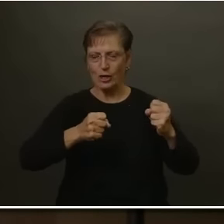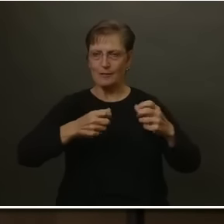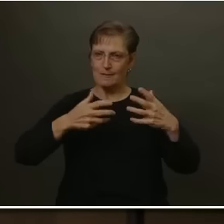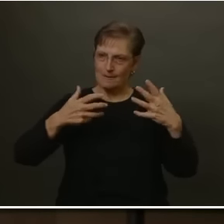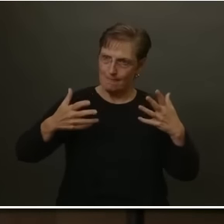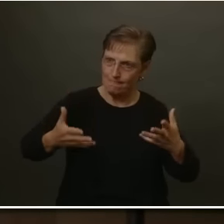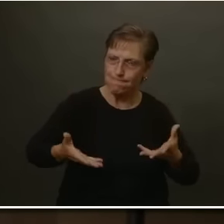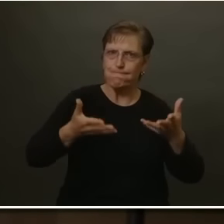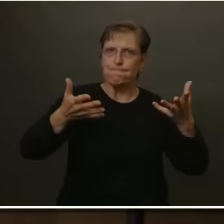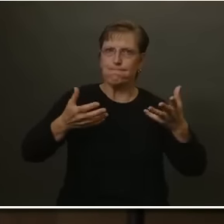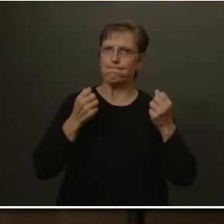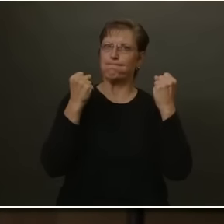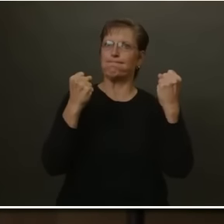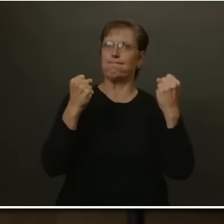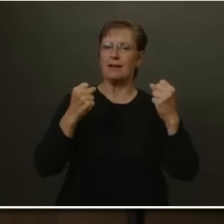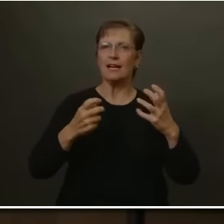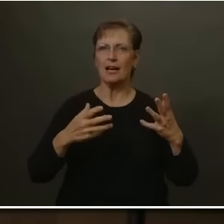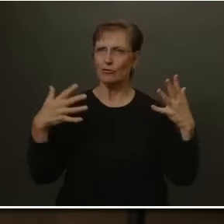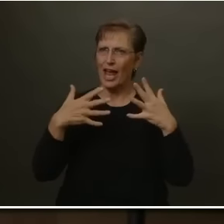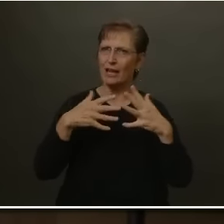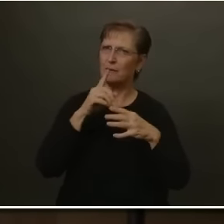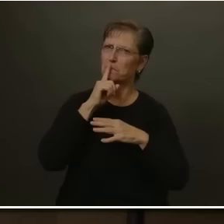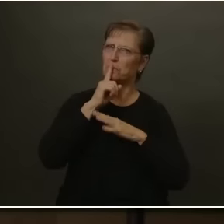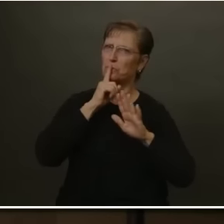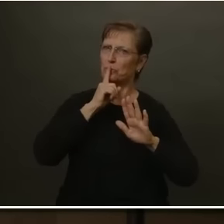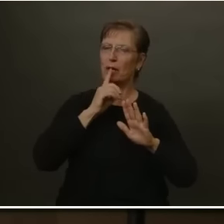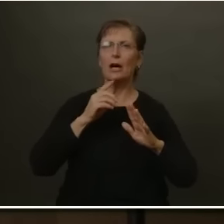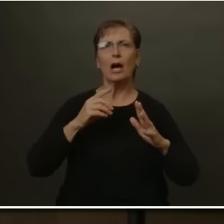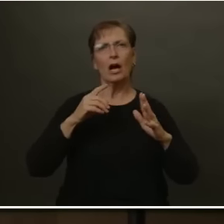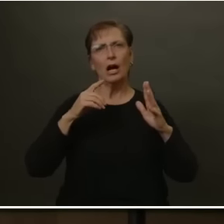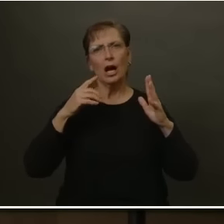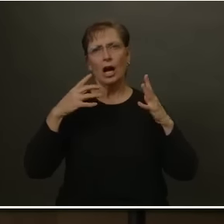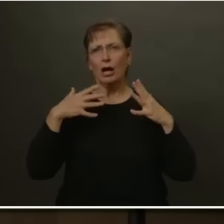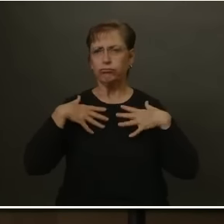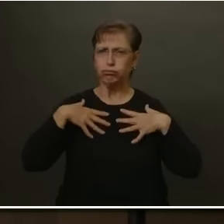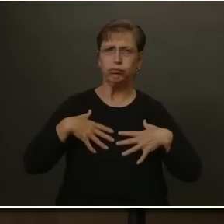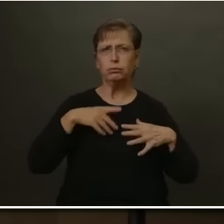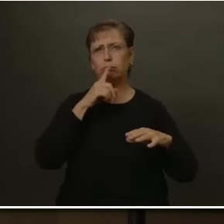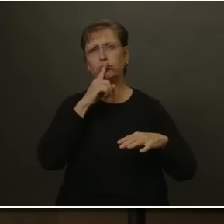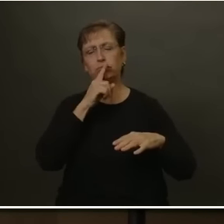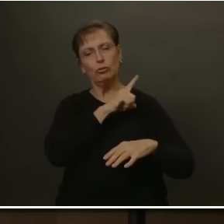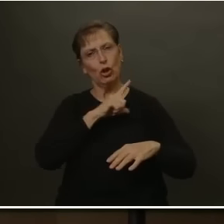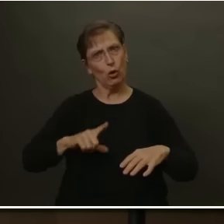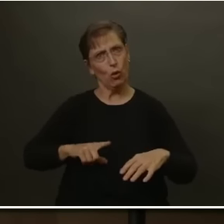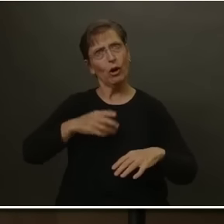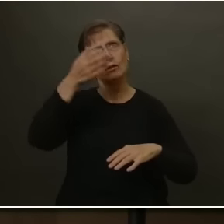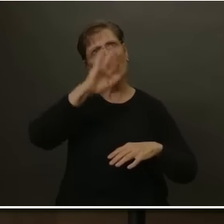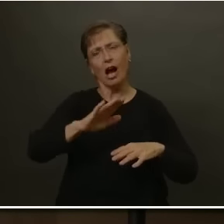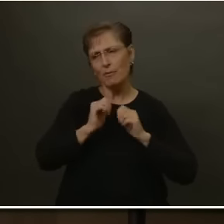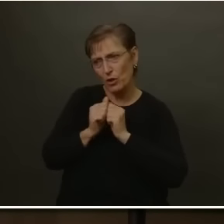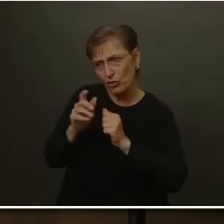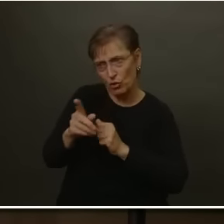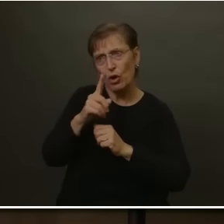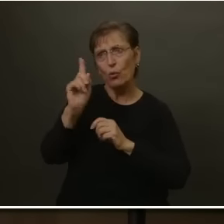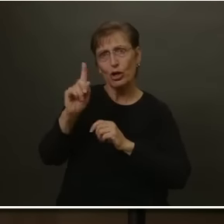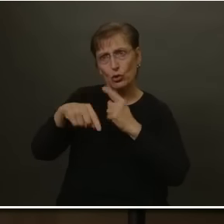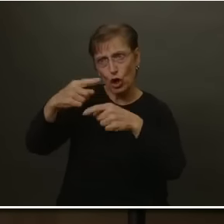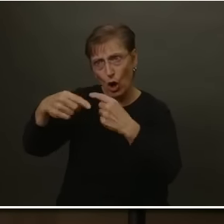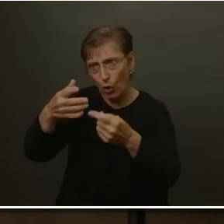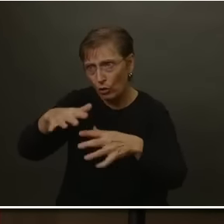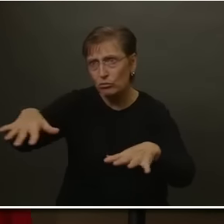be discouraged, for the Lord your God will be with you wherever you go. Joshua